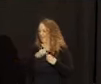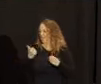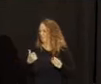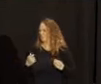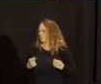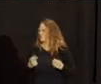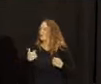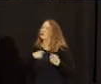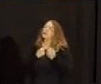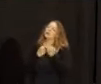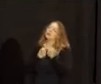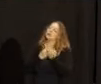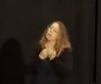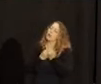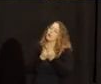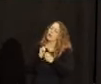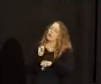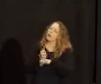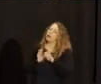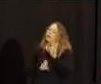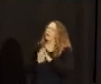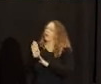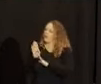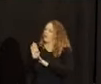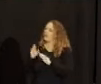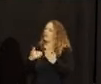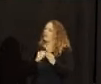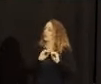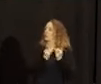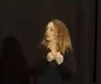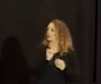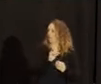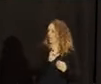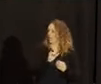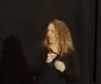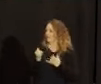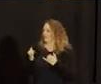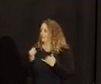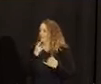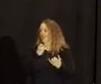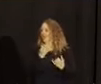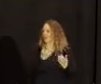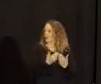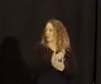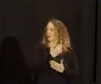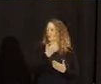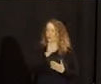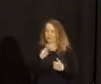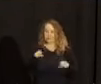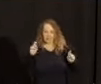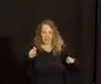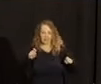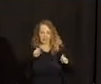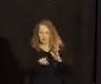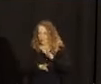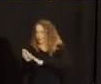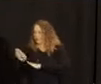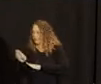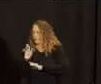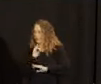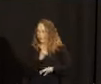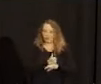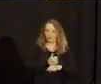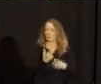helping support the creation and development of new organizations that the disability community feels like they need for the development of like our